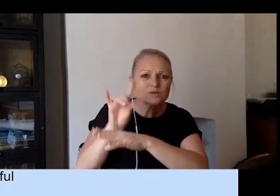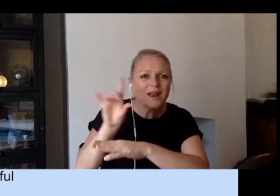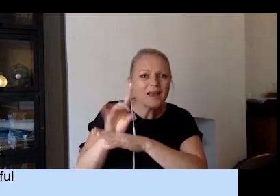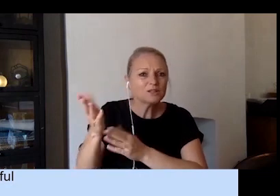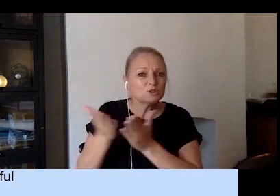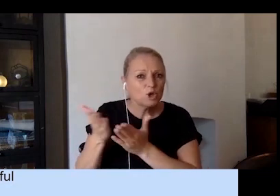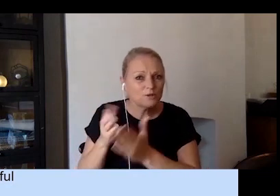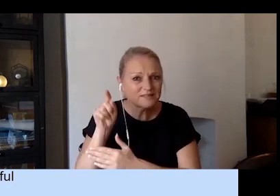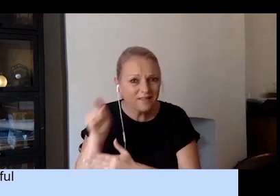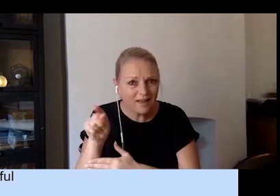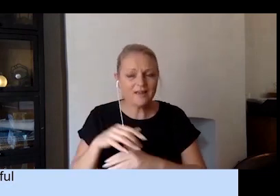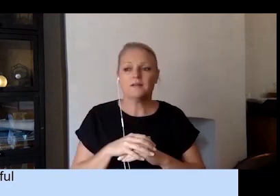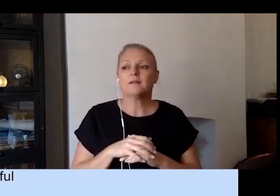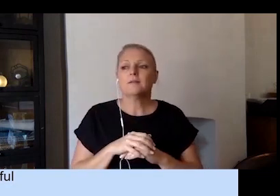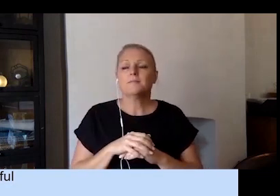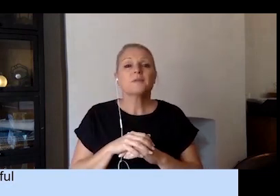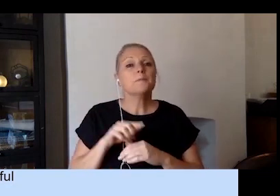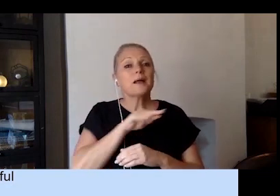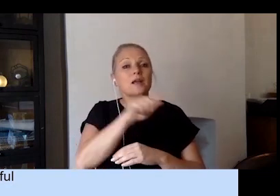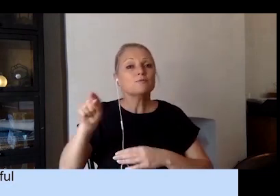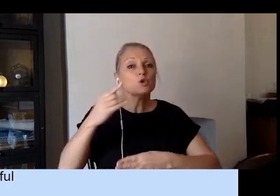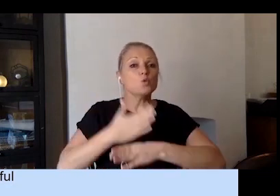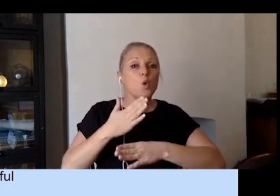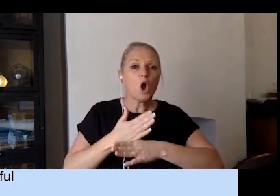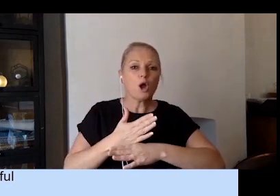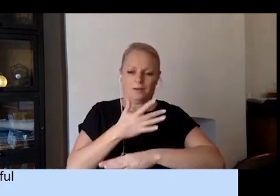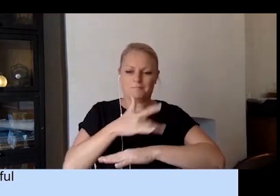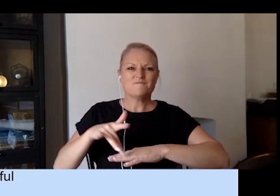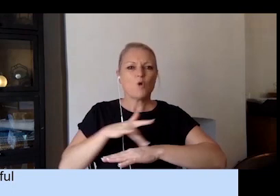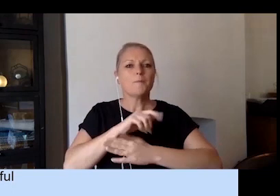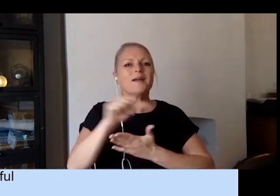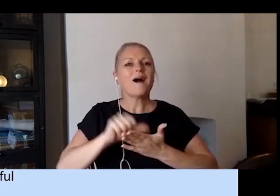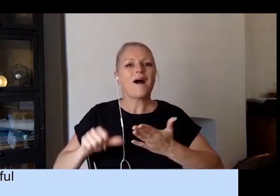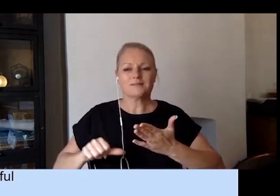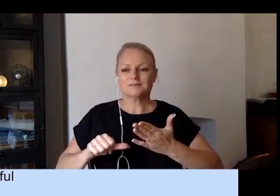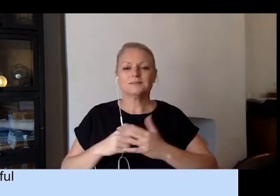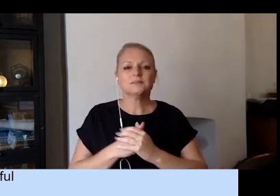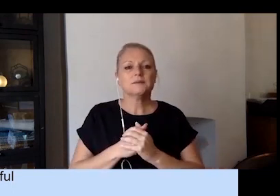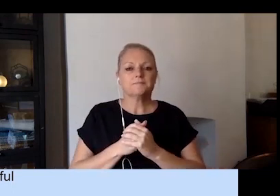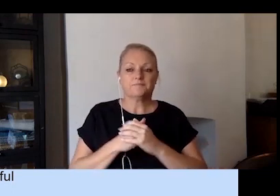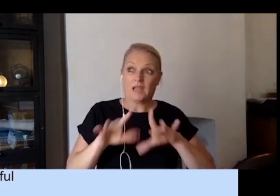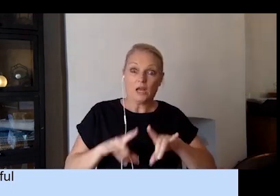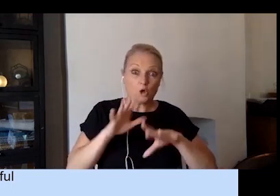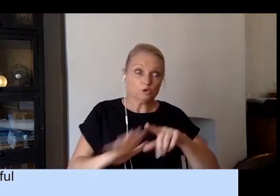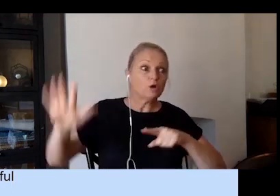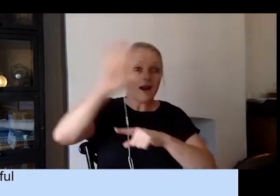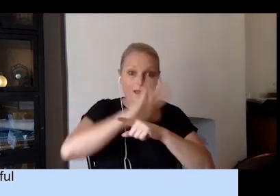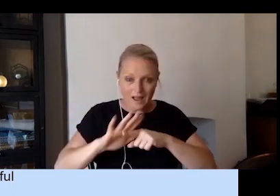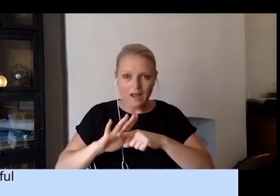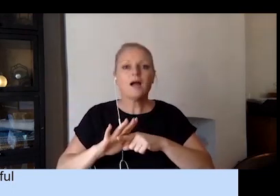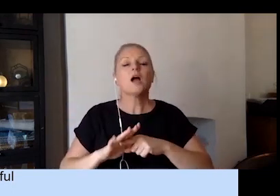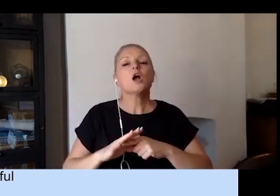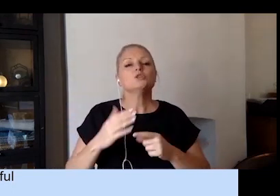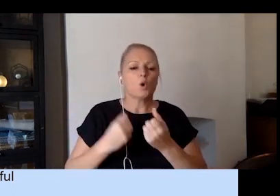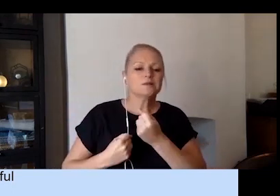day for anyone working within the performing arts industry in Australia. It's a collaboration between the Arts Wellbeing Collective and Support